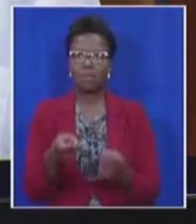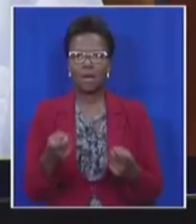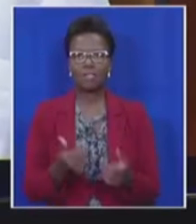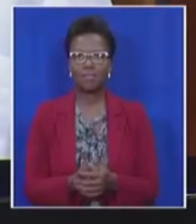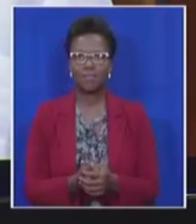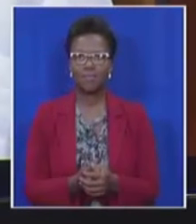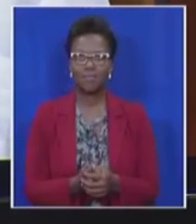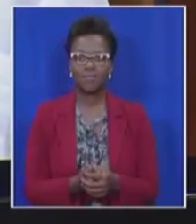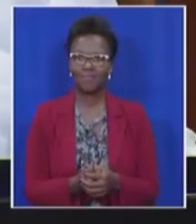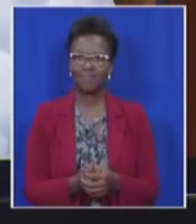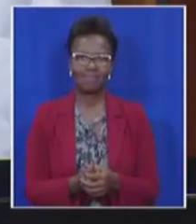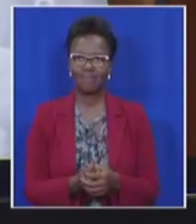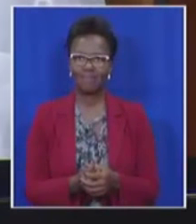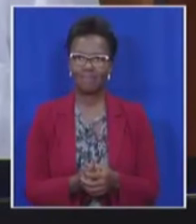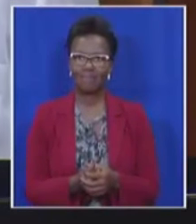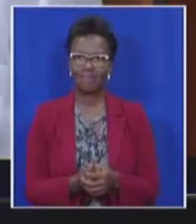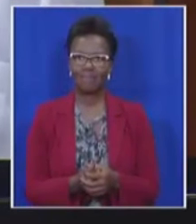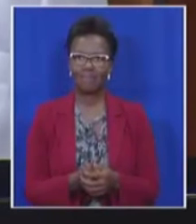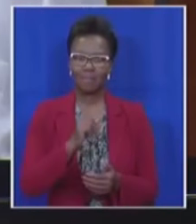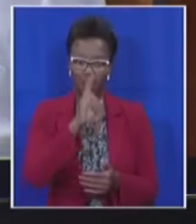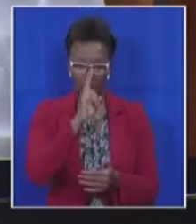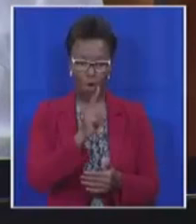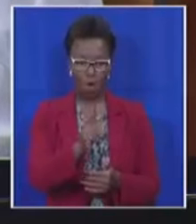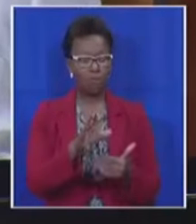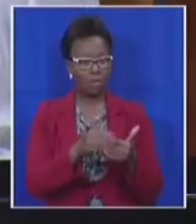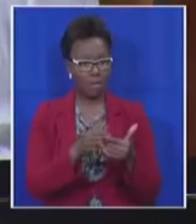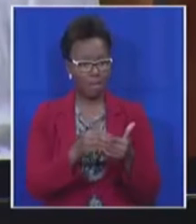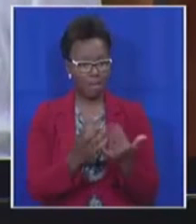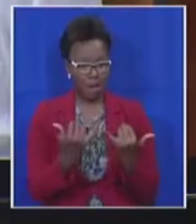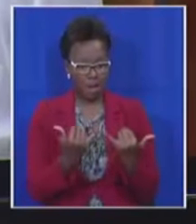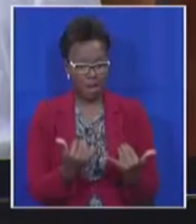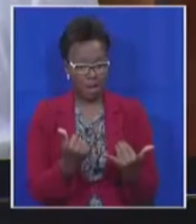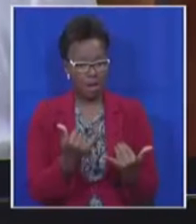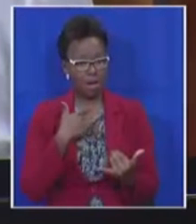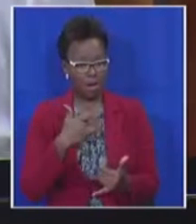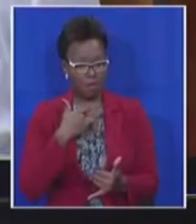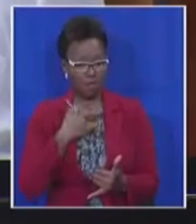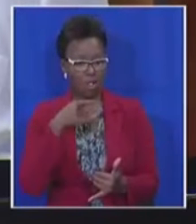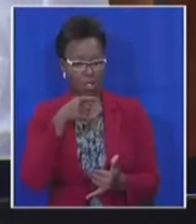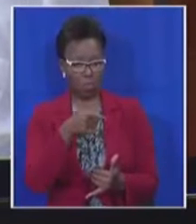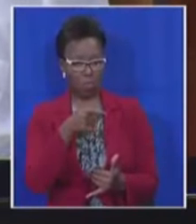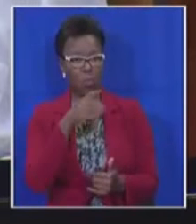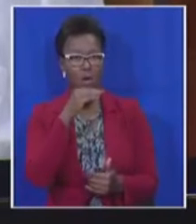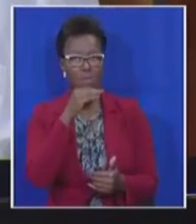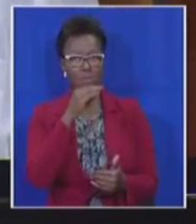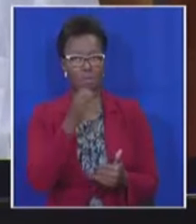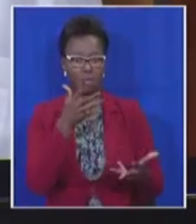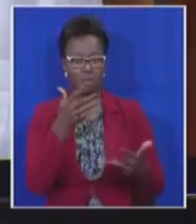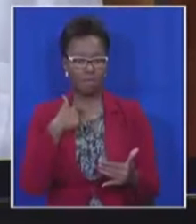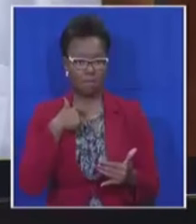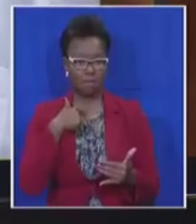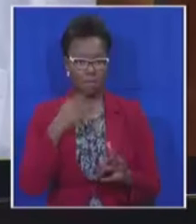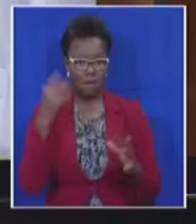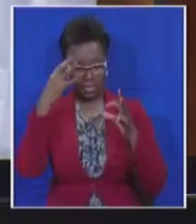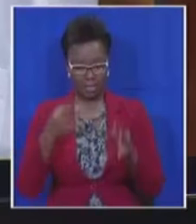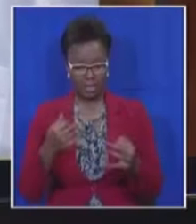Honourable Member, Deputy Speaker, I'm of the view that you are now acting and disobeying the